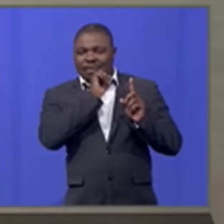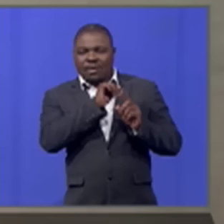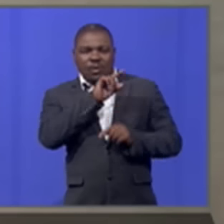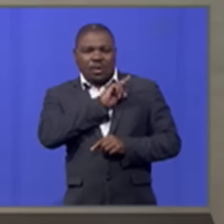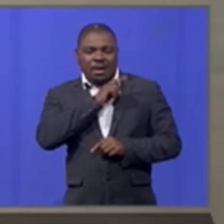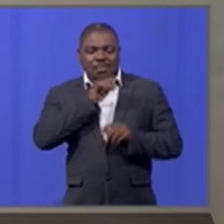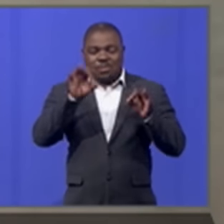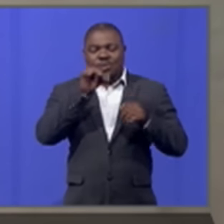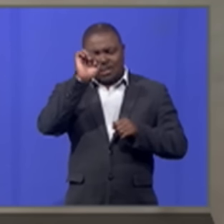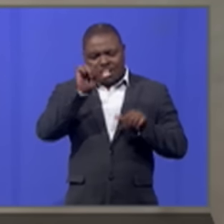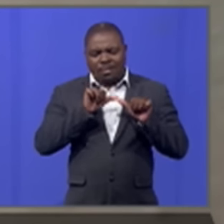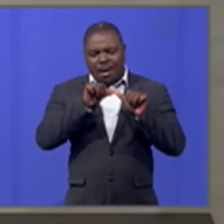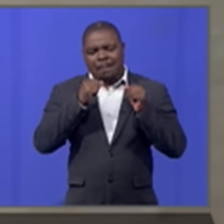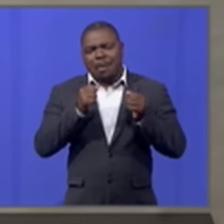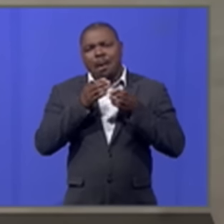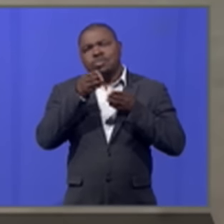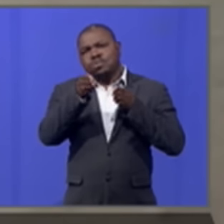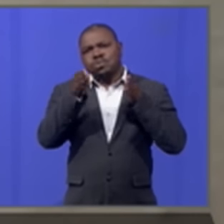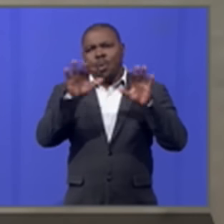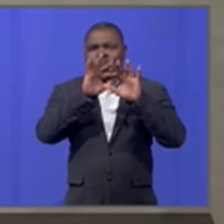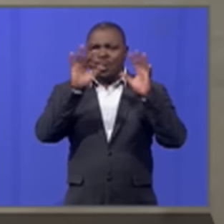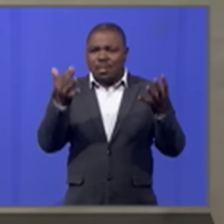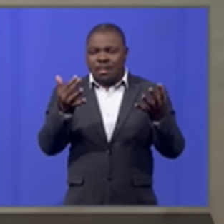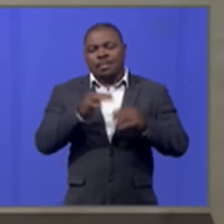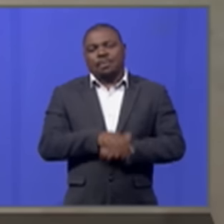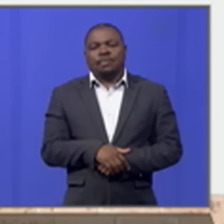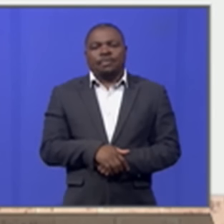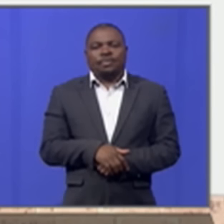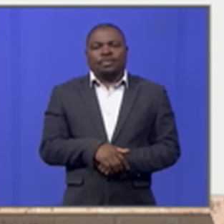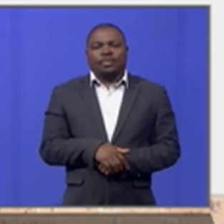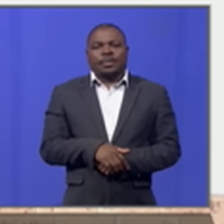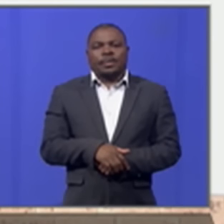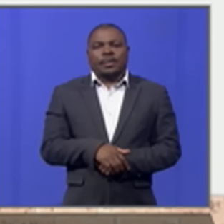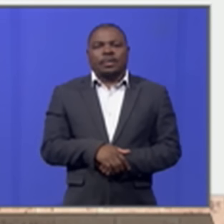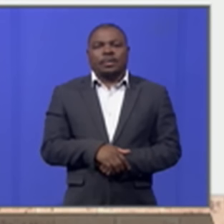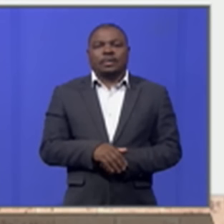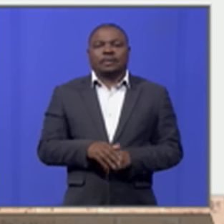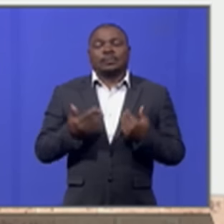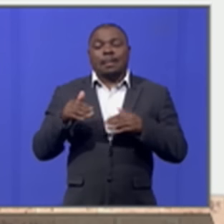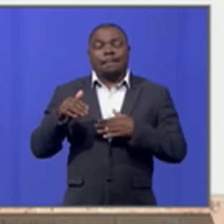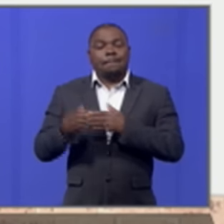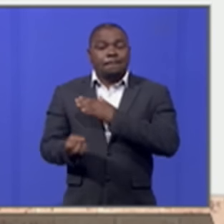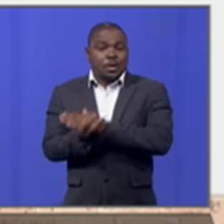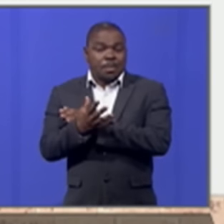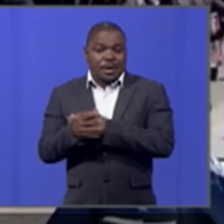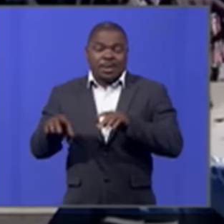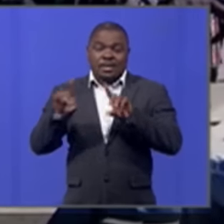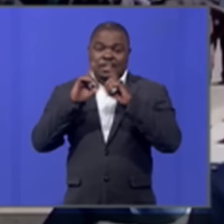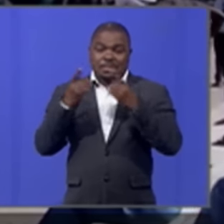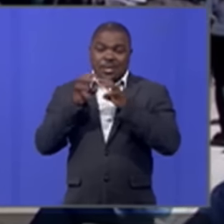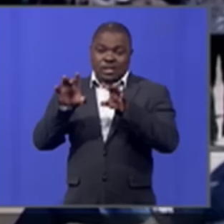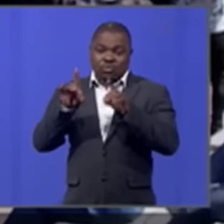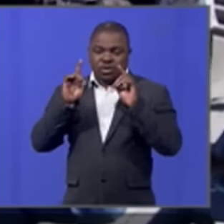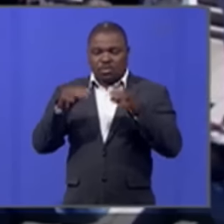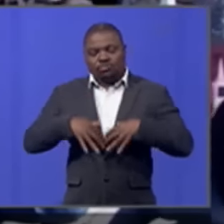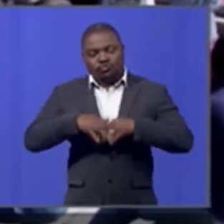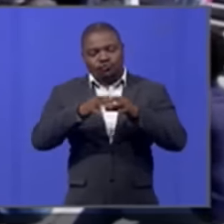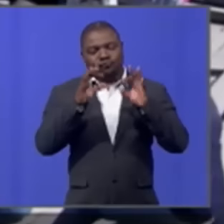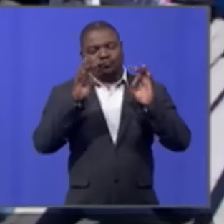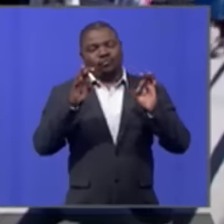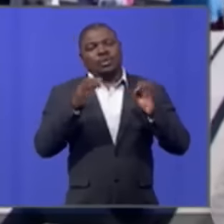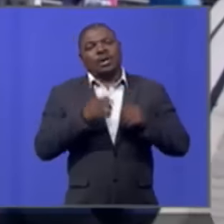music obviously that continues to spread all over the world. Lefapha la Thuto kwa Mpumalanga le robetse semmuso